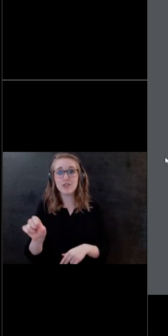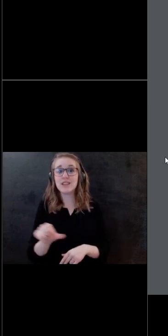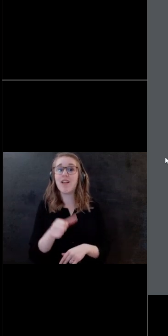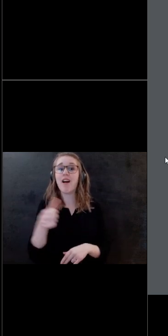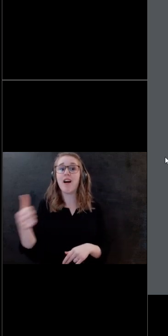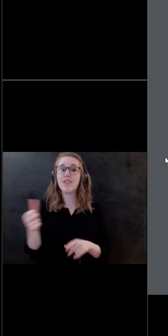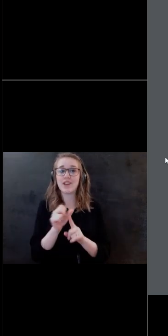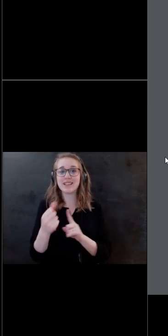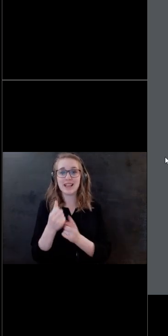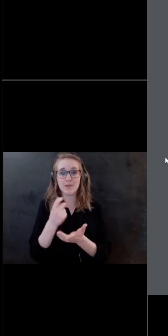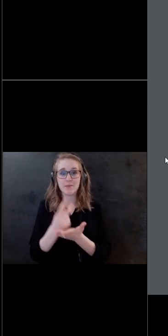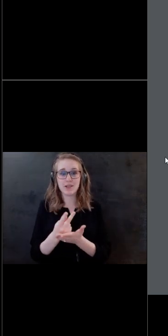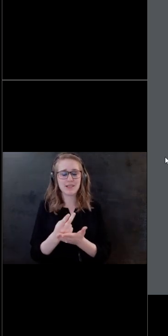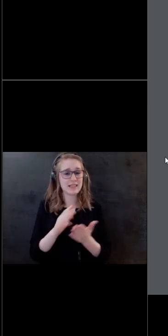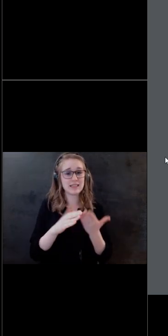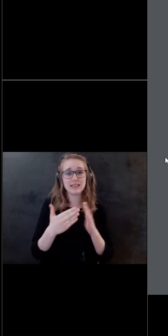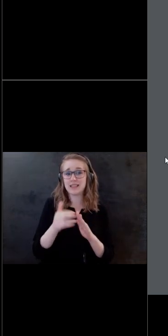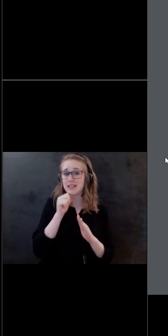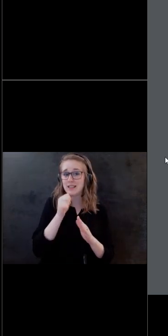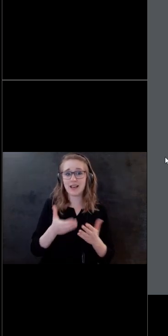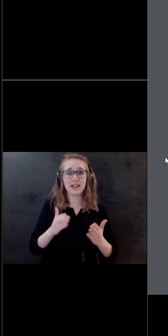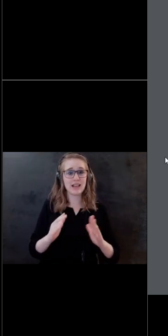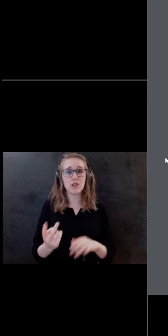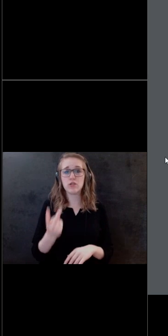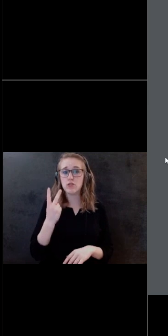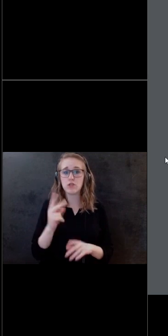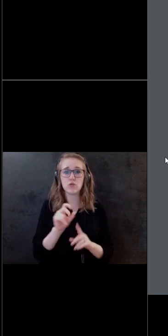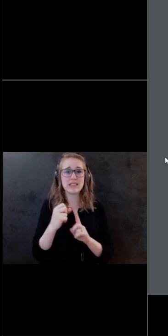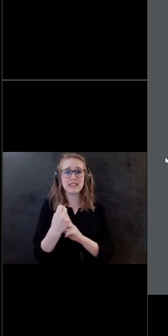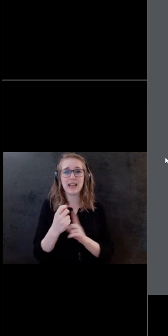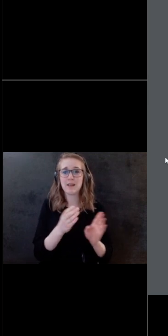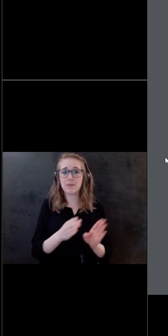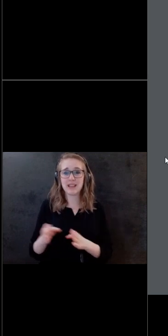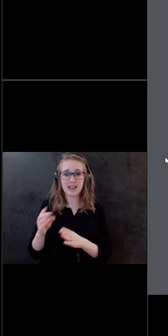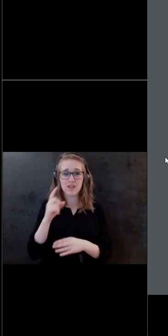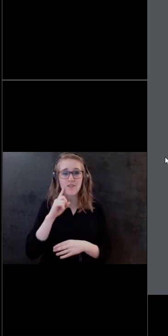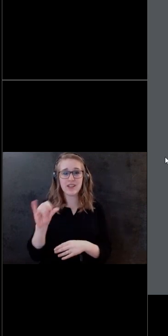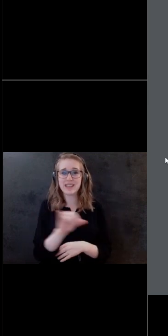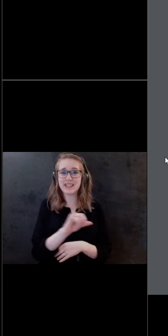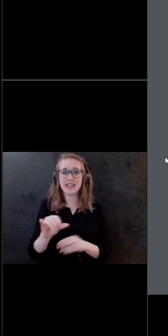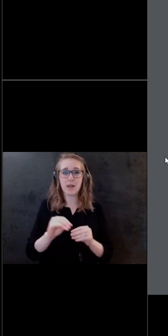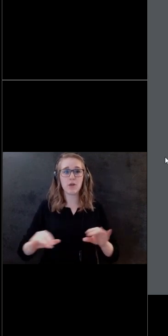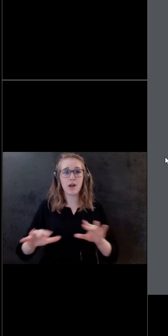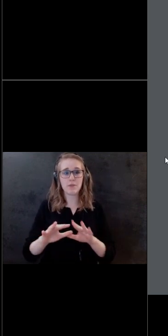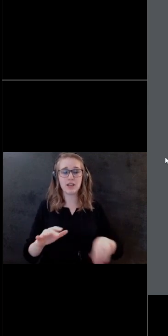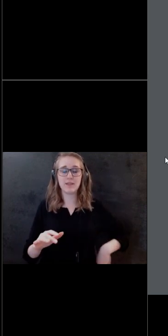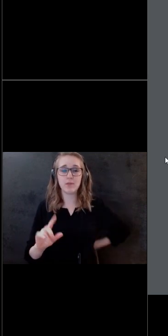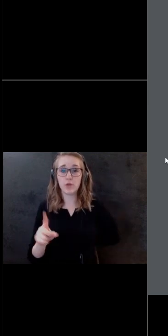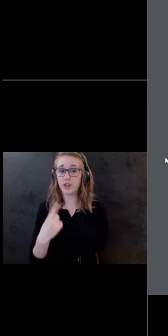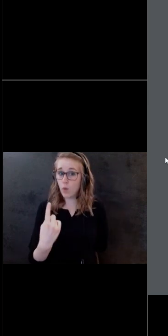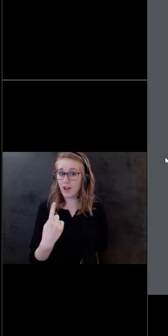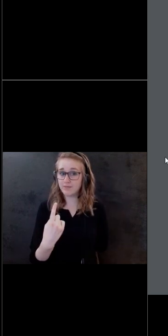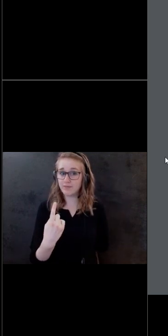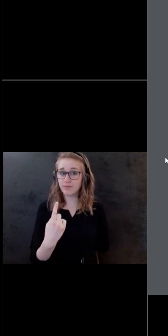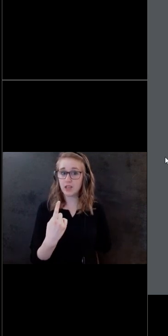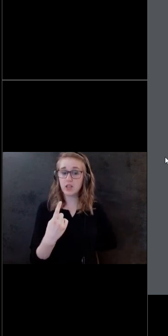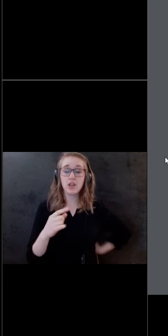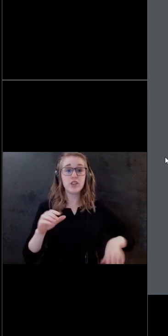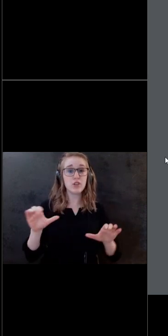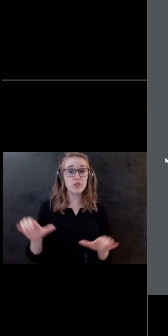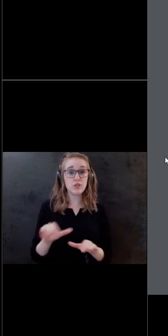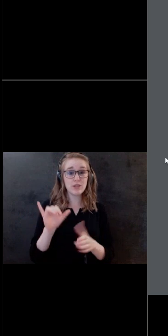plan. And the city doesn't allow you to have two site plans for the same property. So to do that, we would have